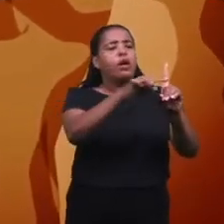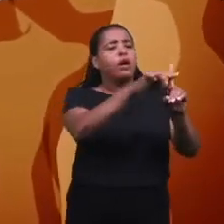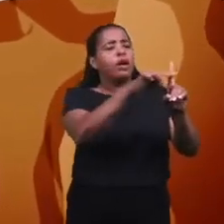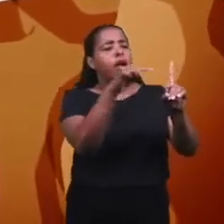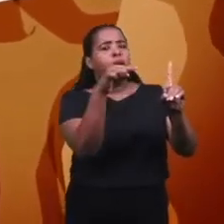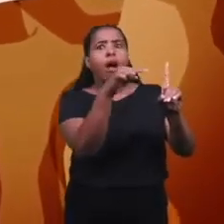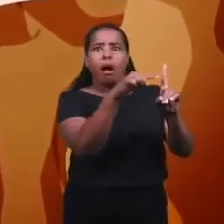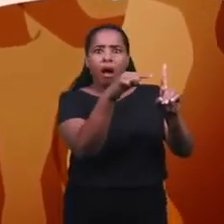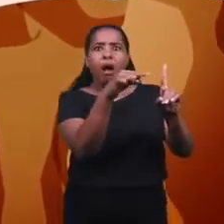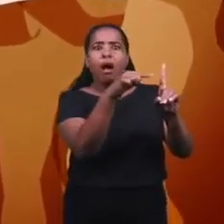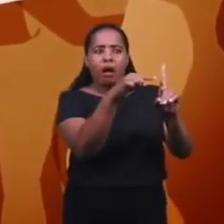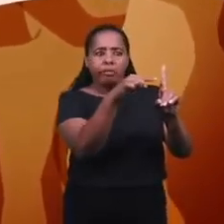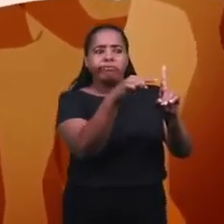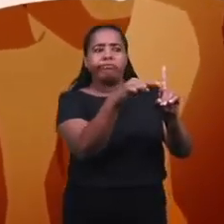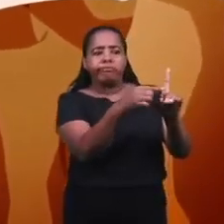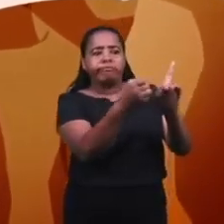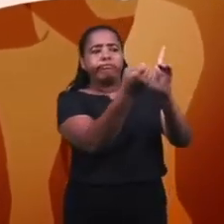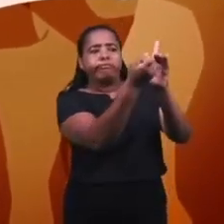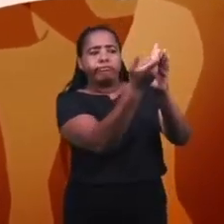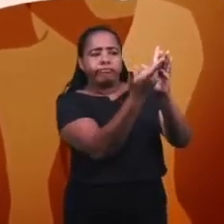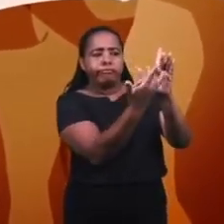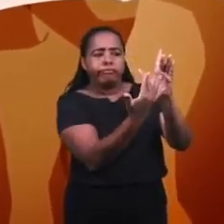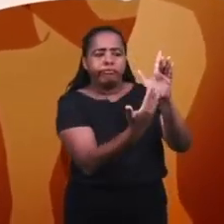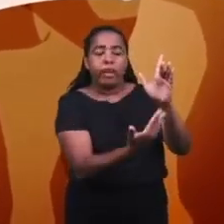There died my Lord.